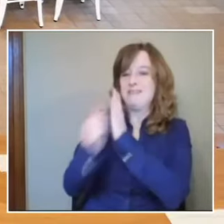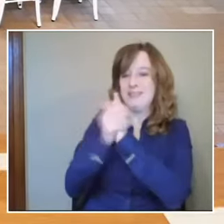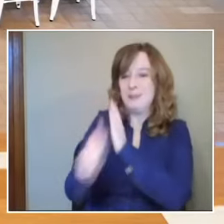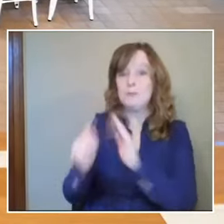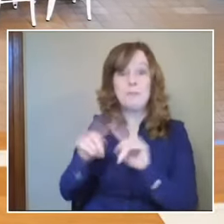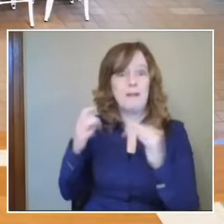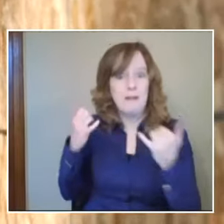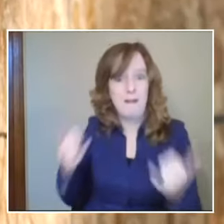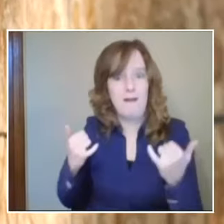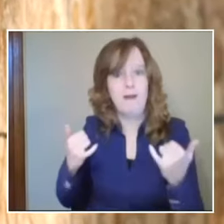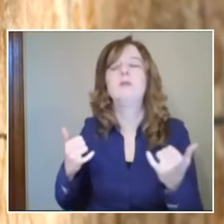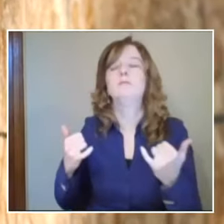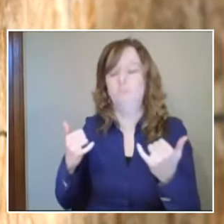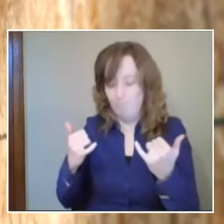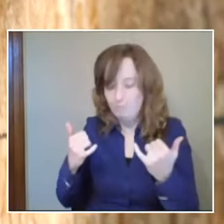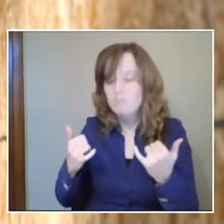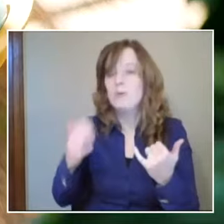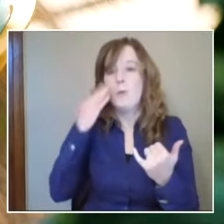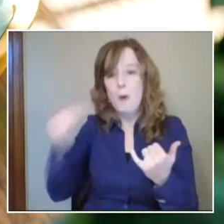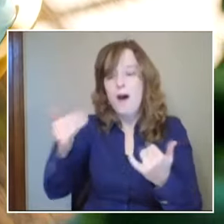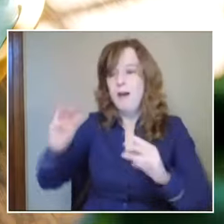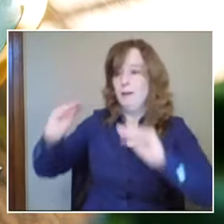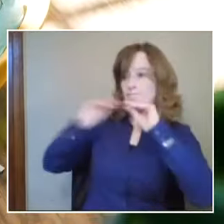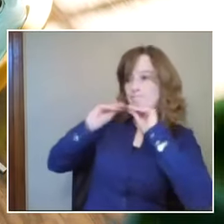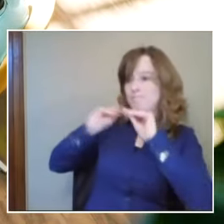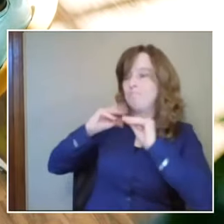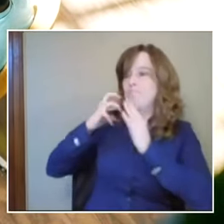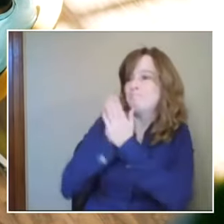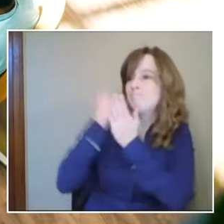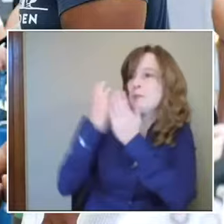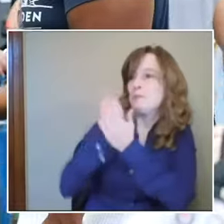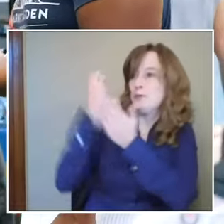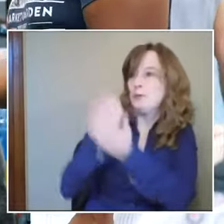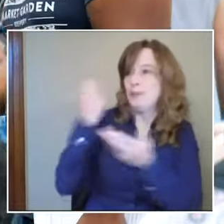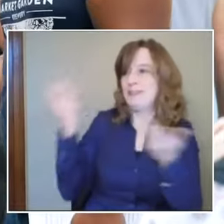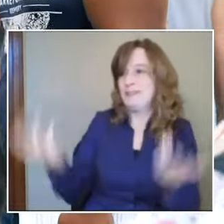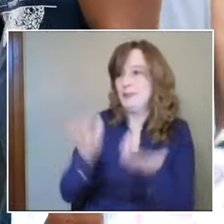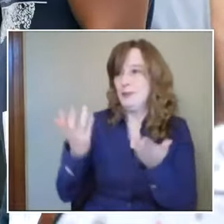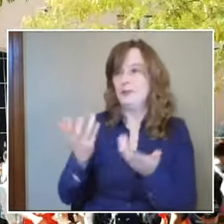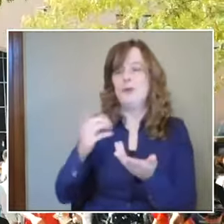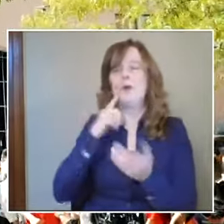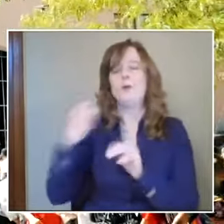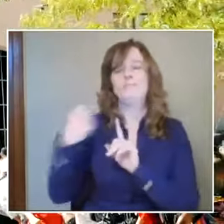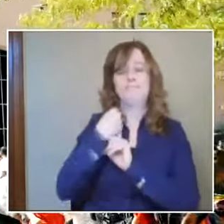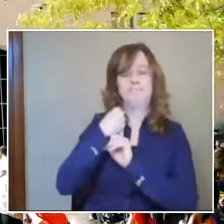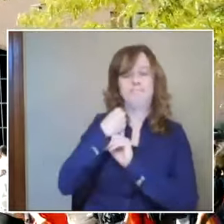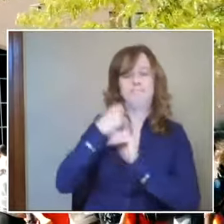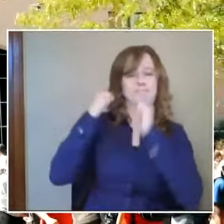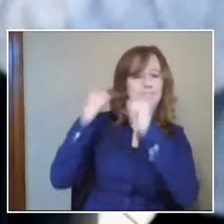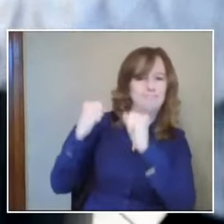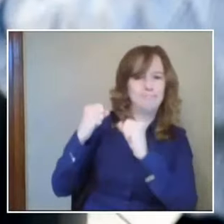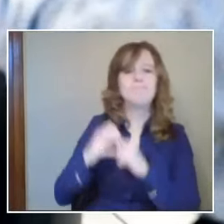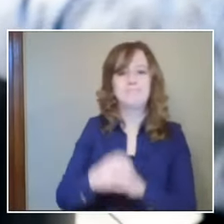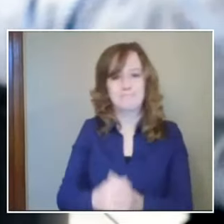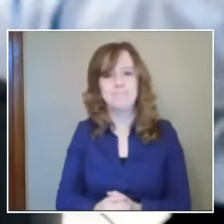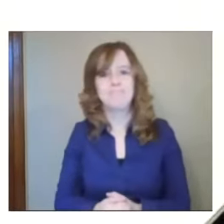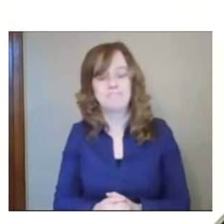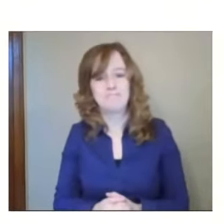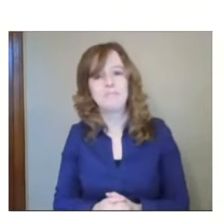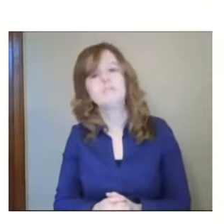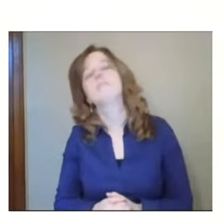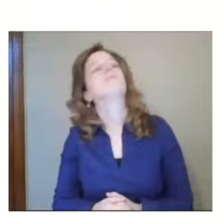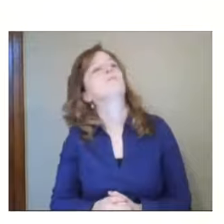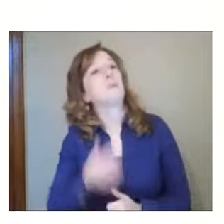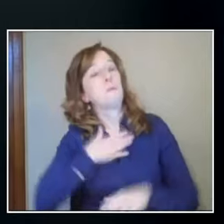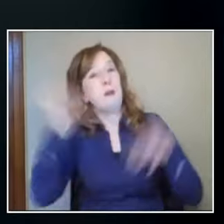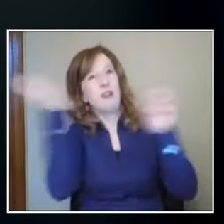and opportunities that were given to me here. So Columbus State has really impacted me personally. My vision for my future